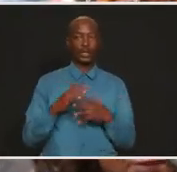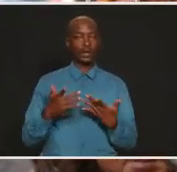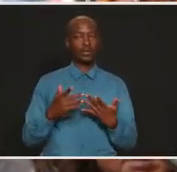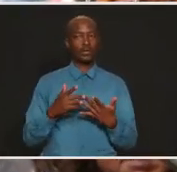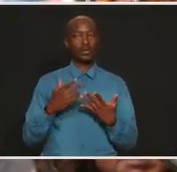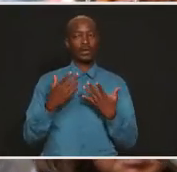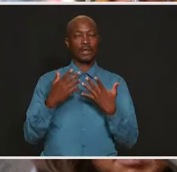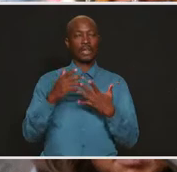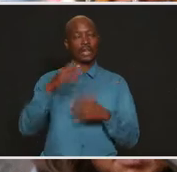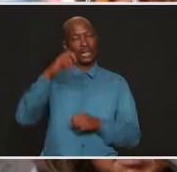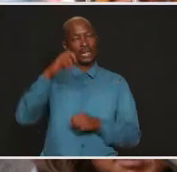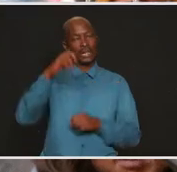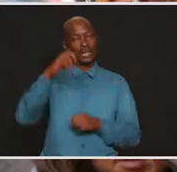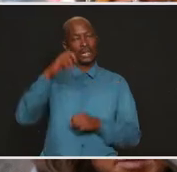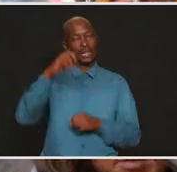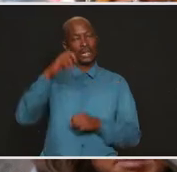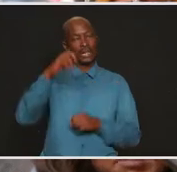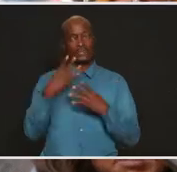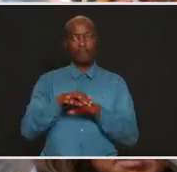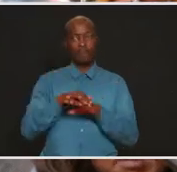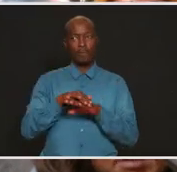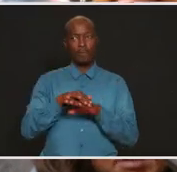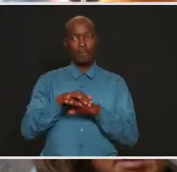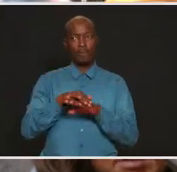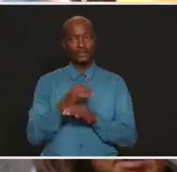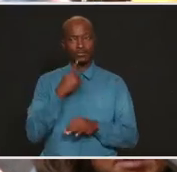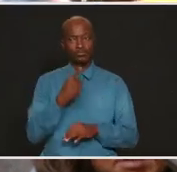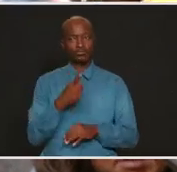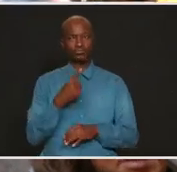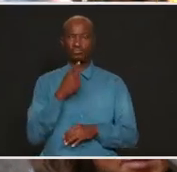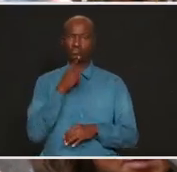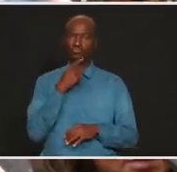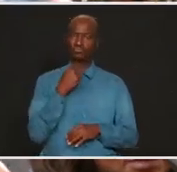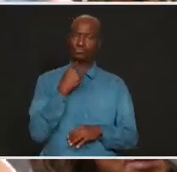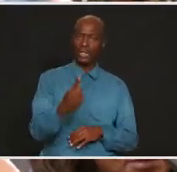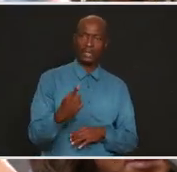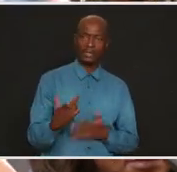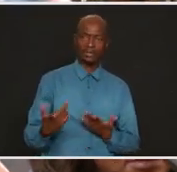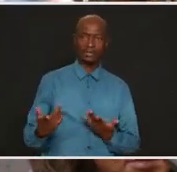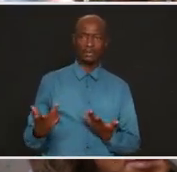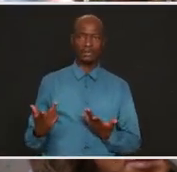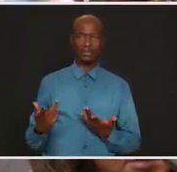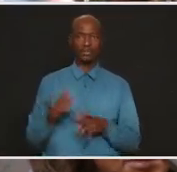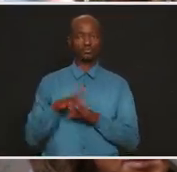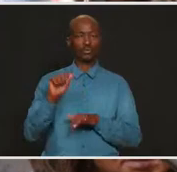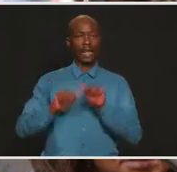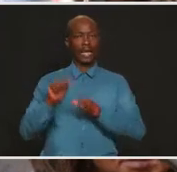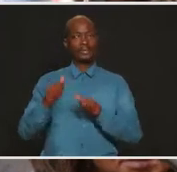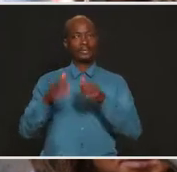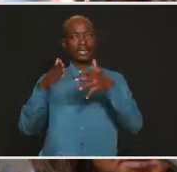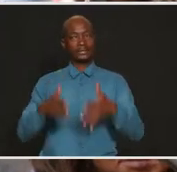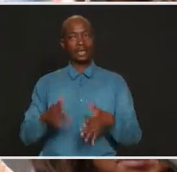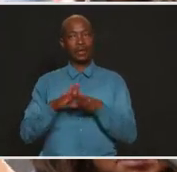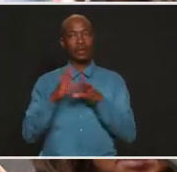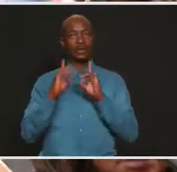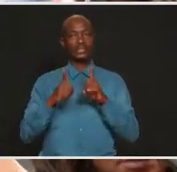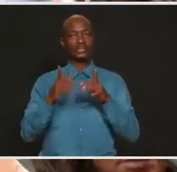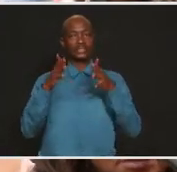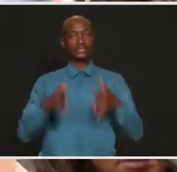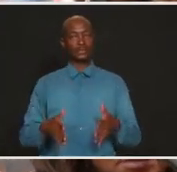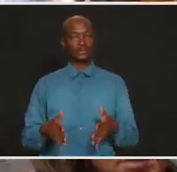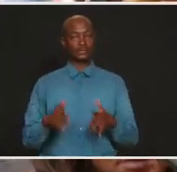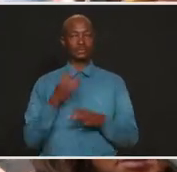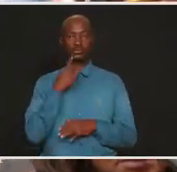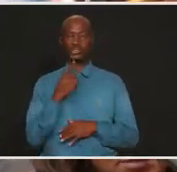right to dictate to the assessor or the teacher to